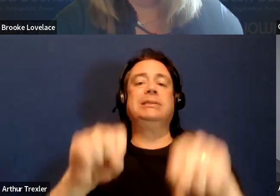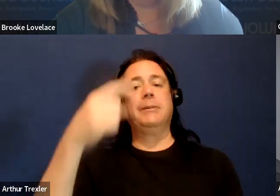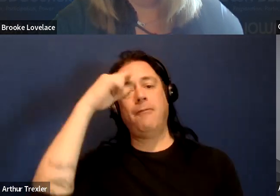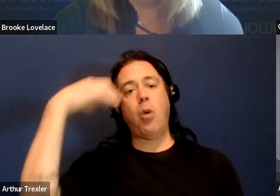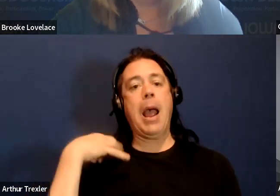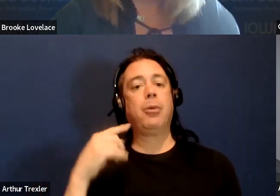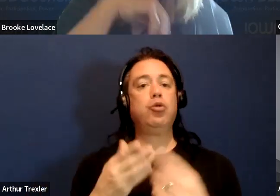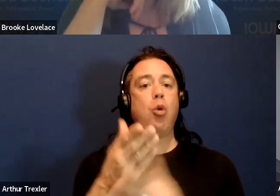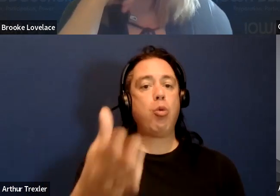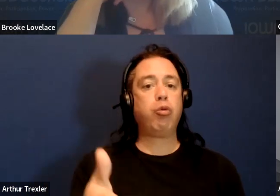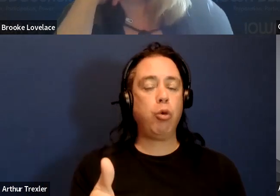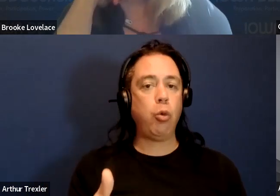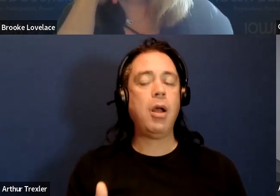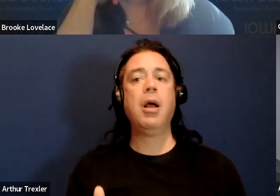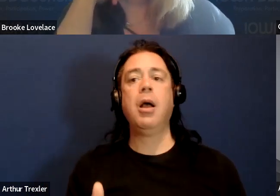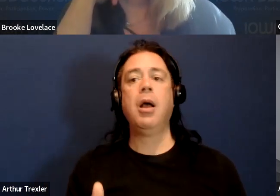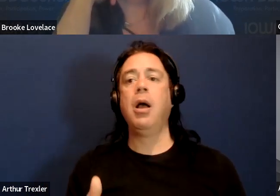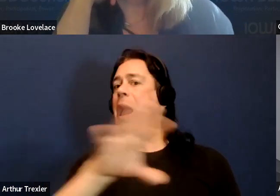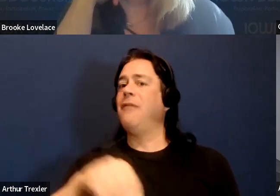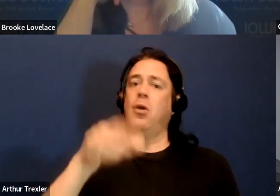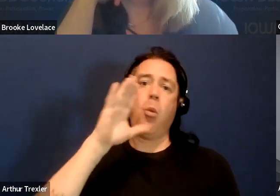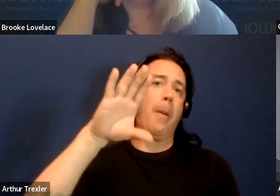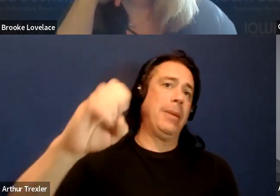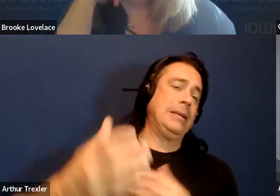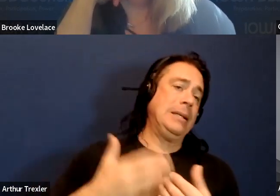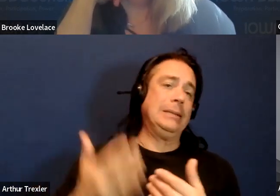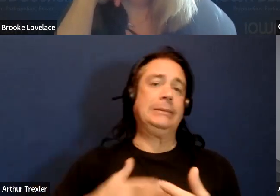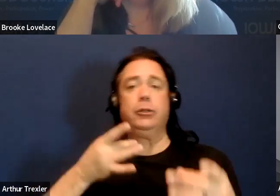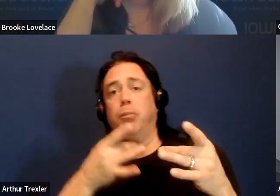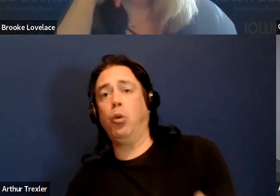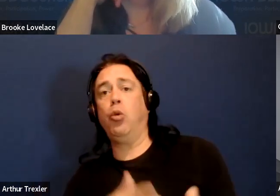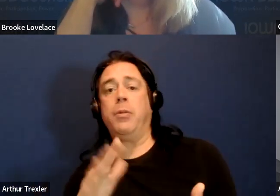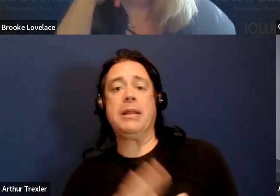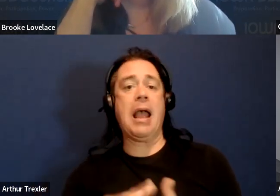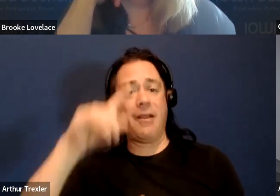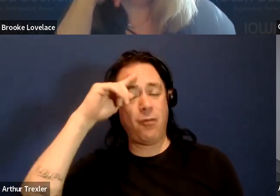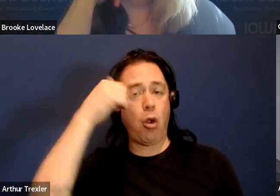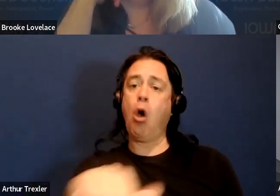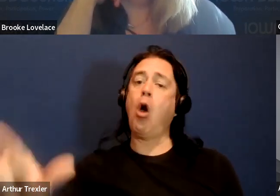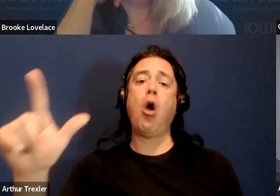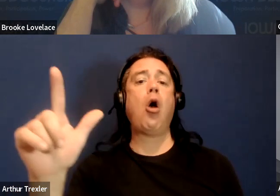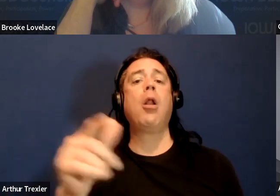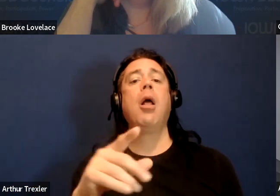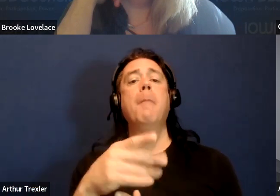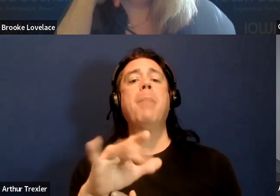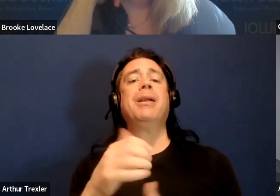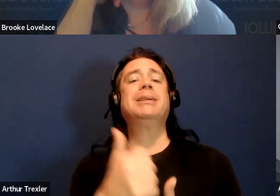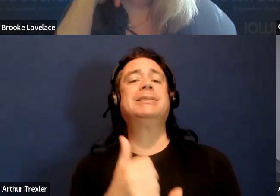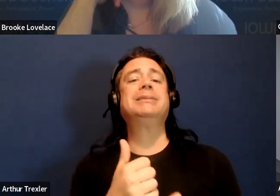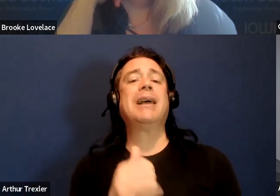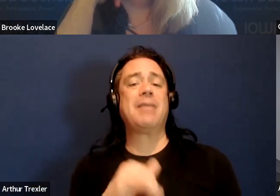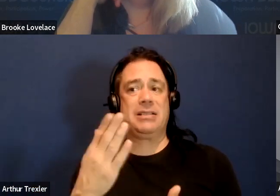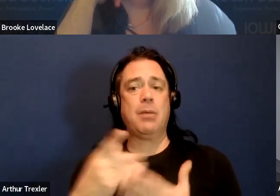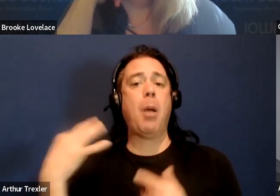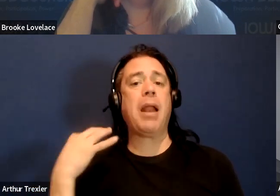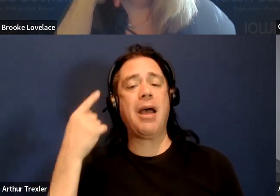to go through, and, you know, everything will be nice and easy and smooth for any public assistance that someone may try to apply